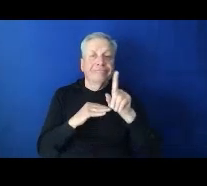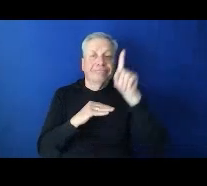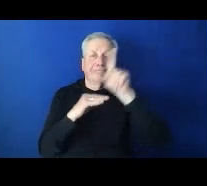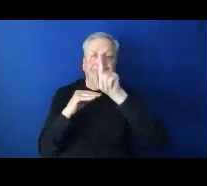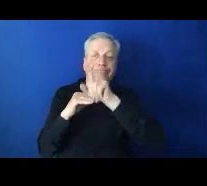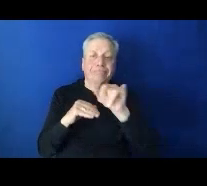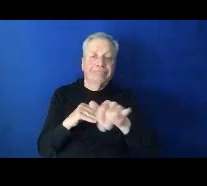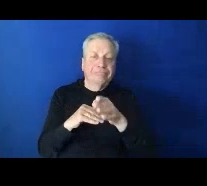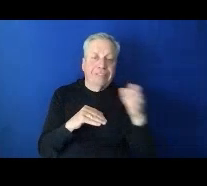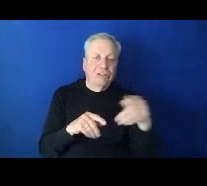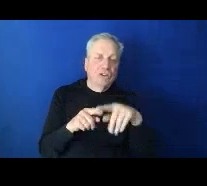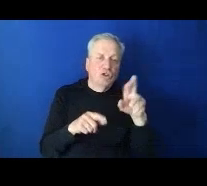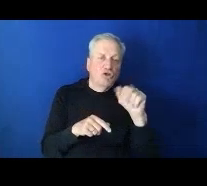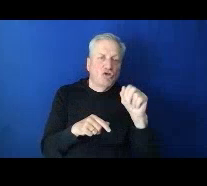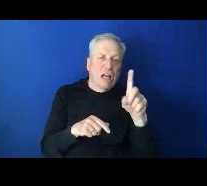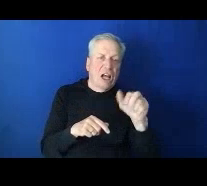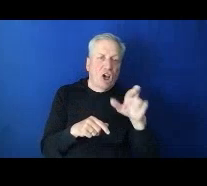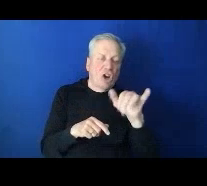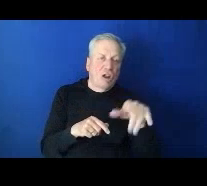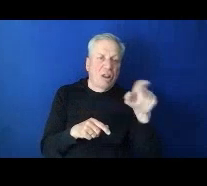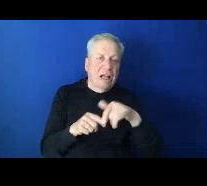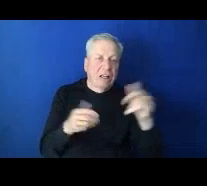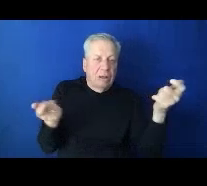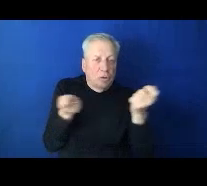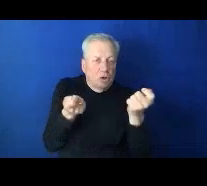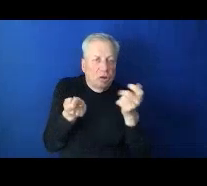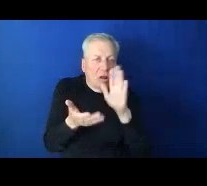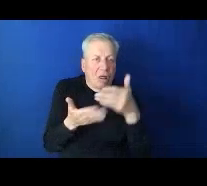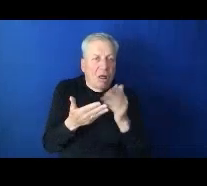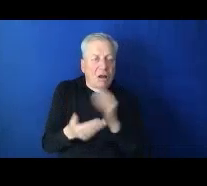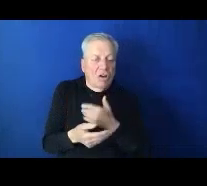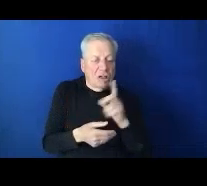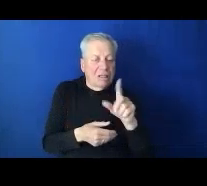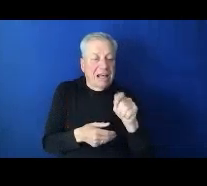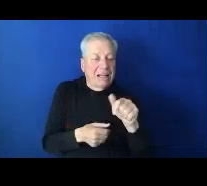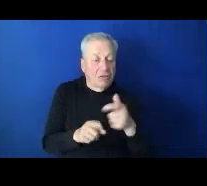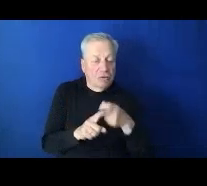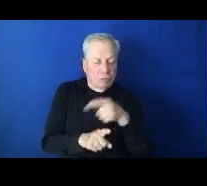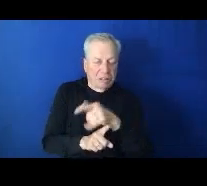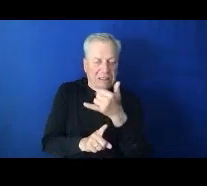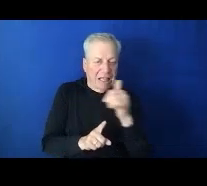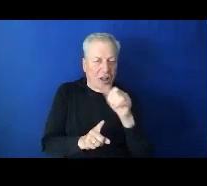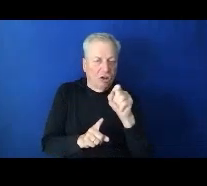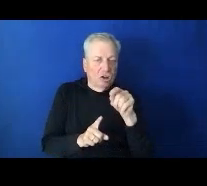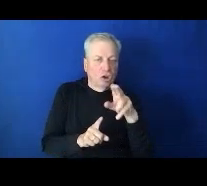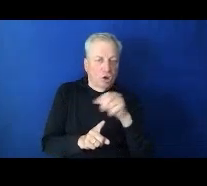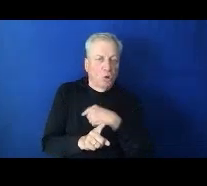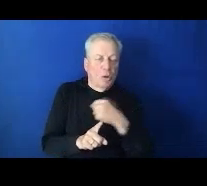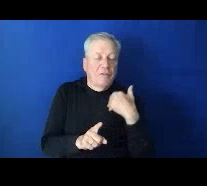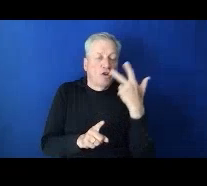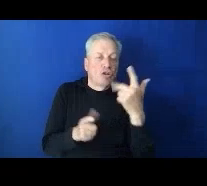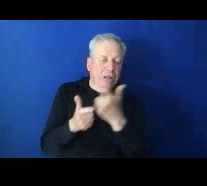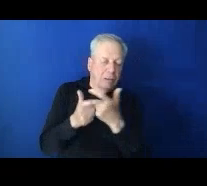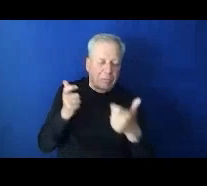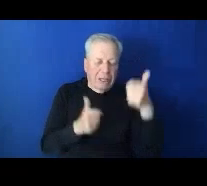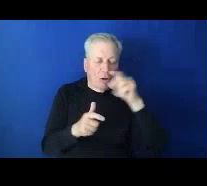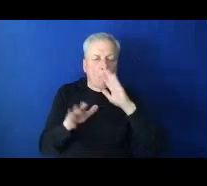dome here. That's pulling in a lot of our data from Yellowstone. We have 3 major